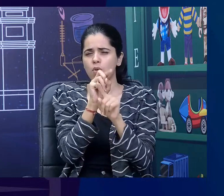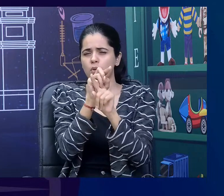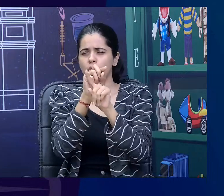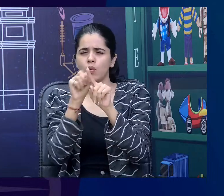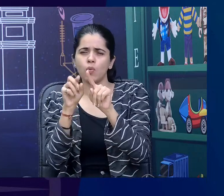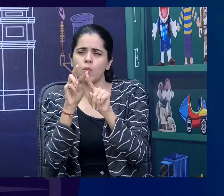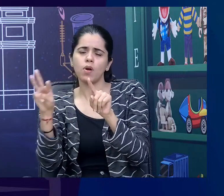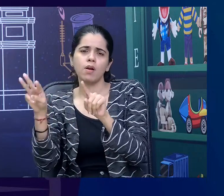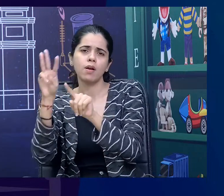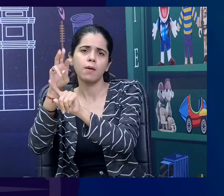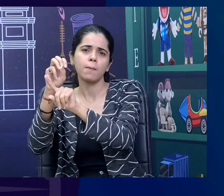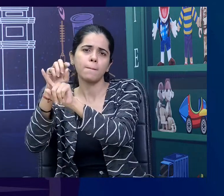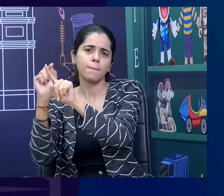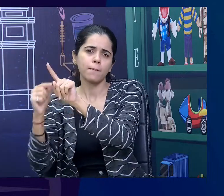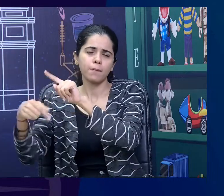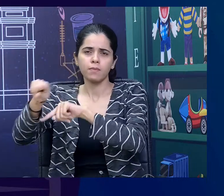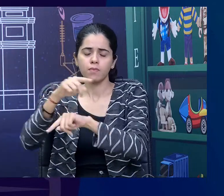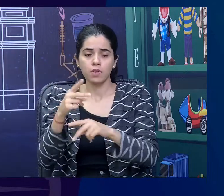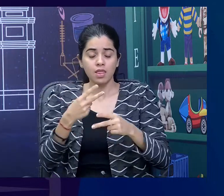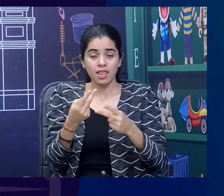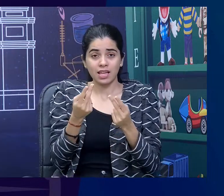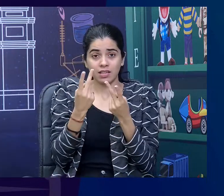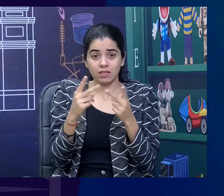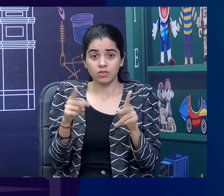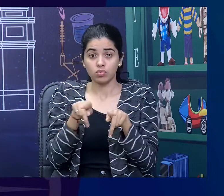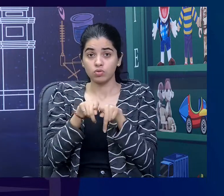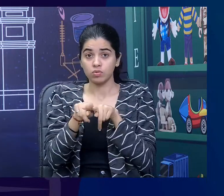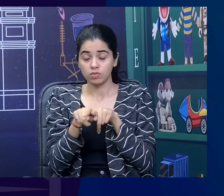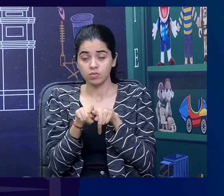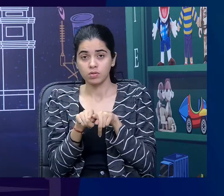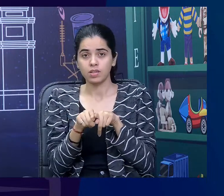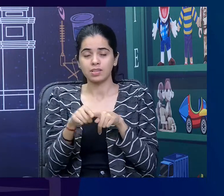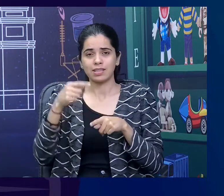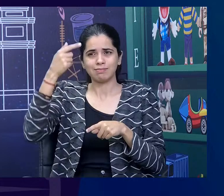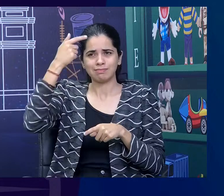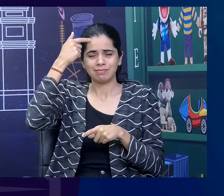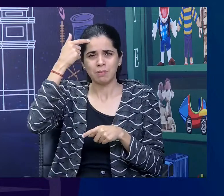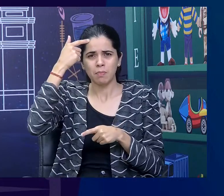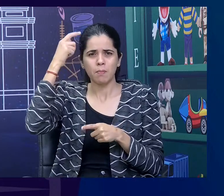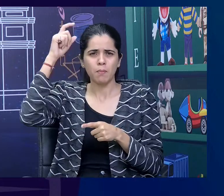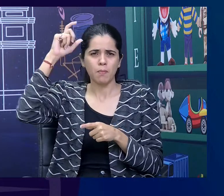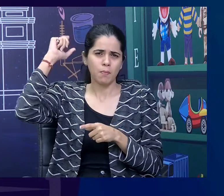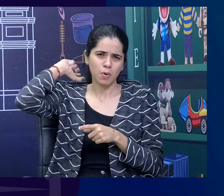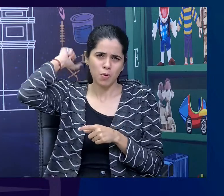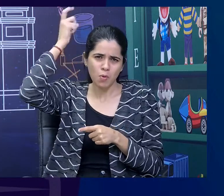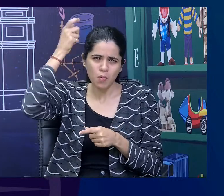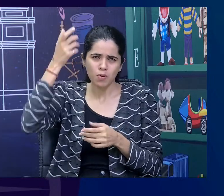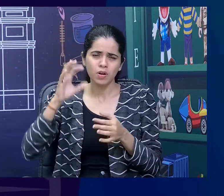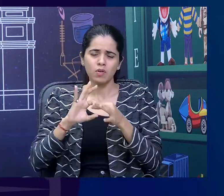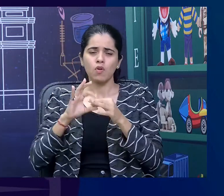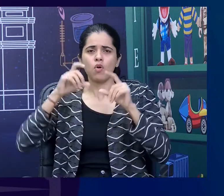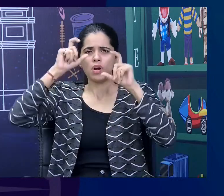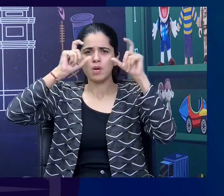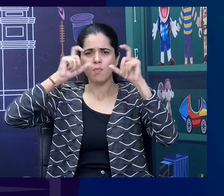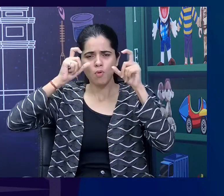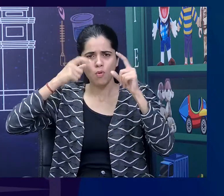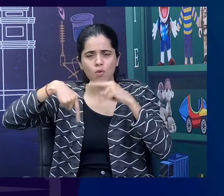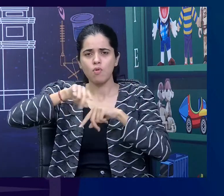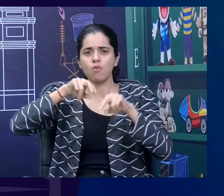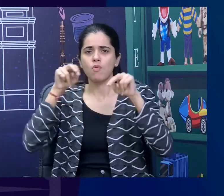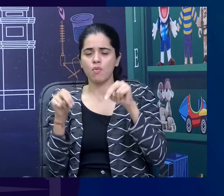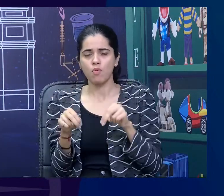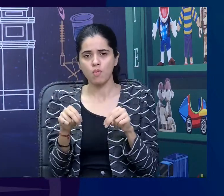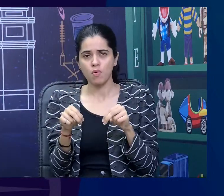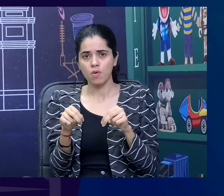say, who has differential needs, like maybe perceptual needs, it could be emotional needs, it